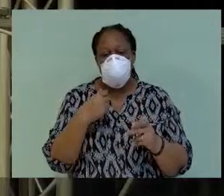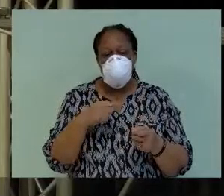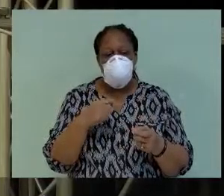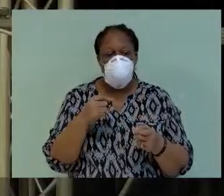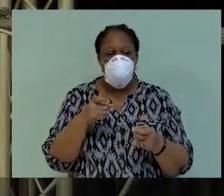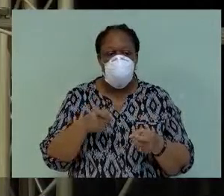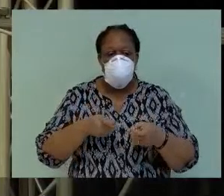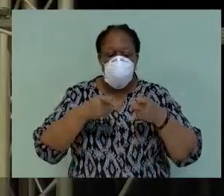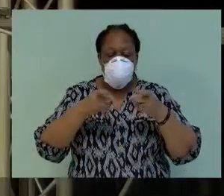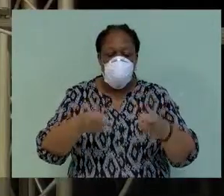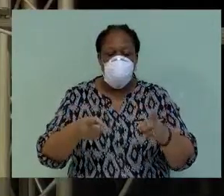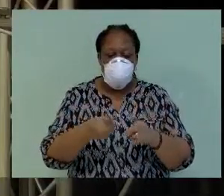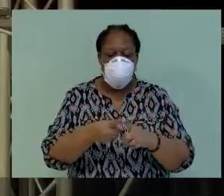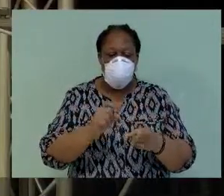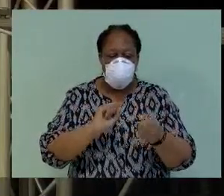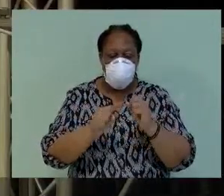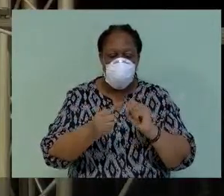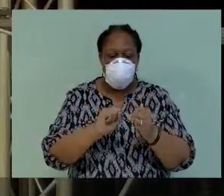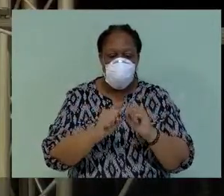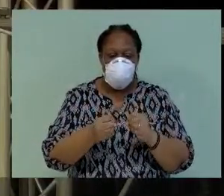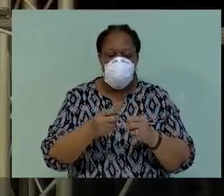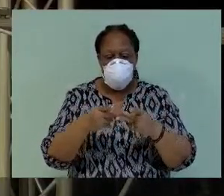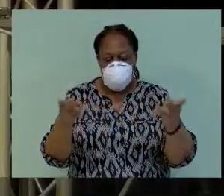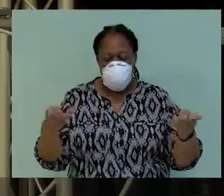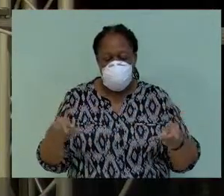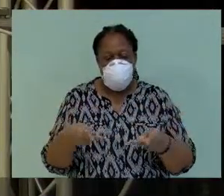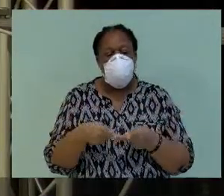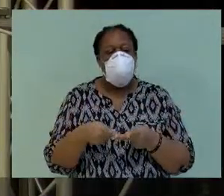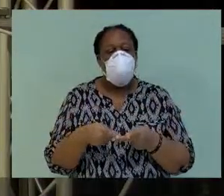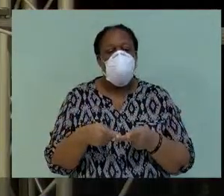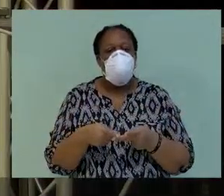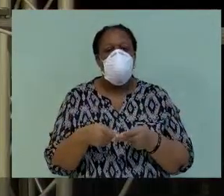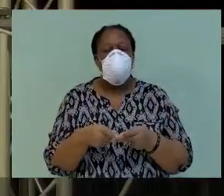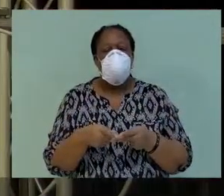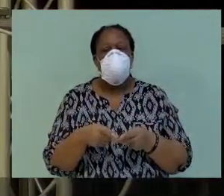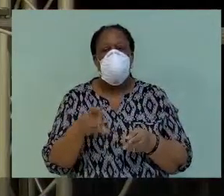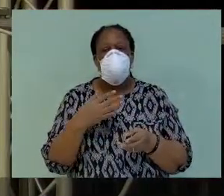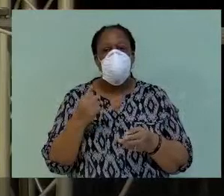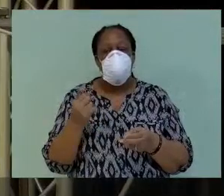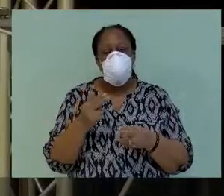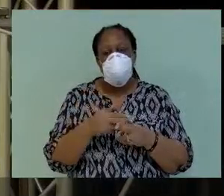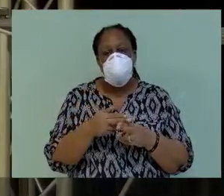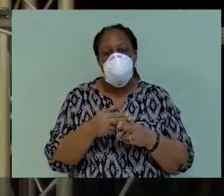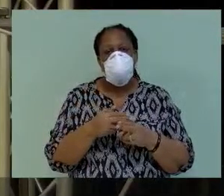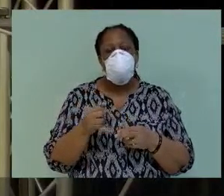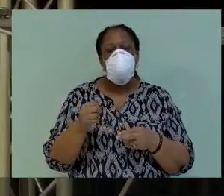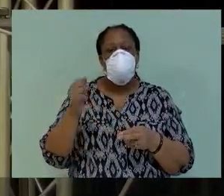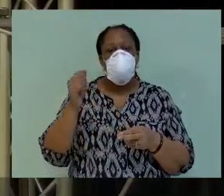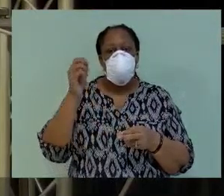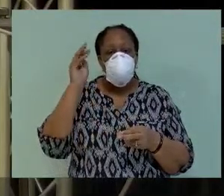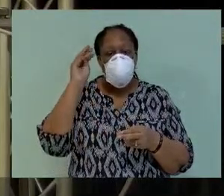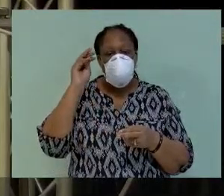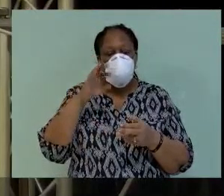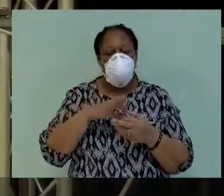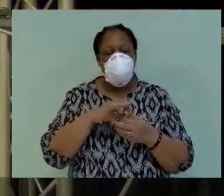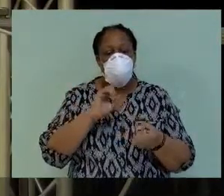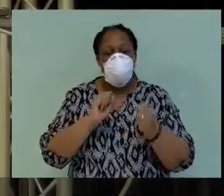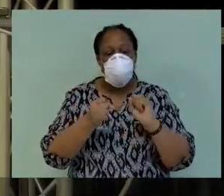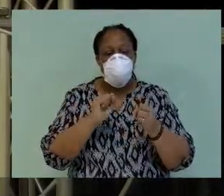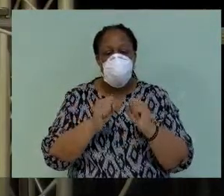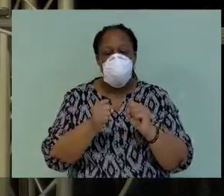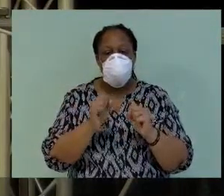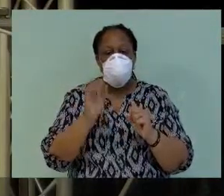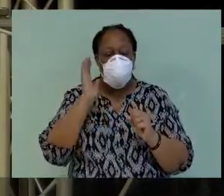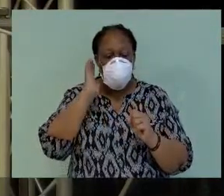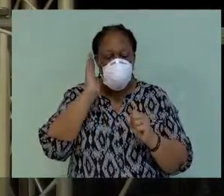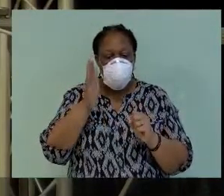sporting landscape. And in short order, the Ministry of Sports will be making an effort to provide